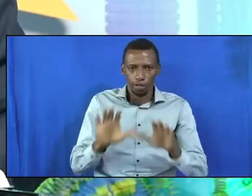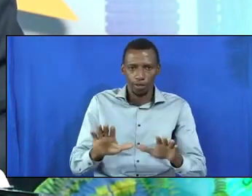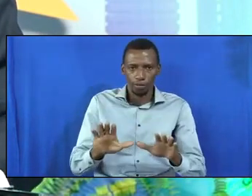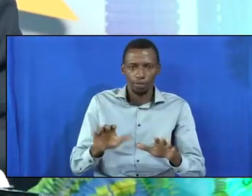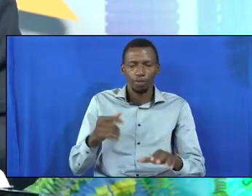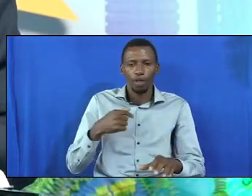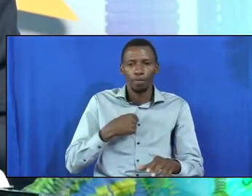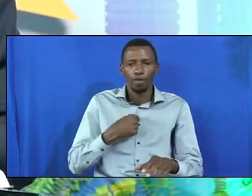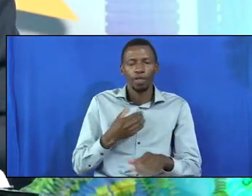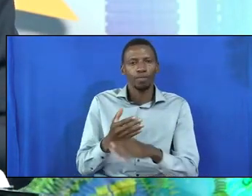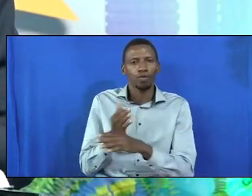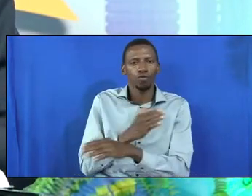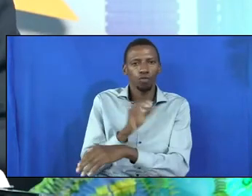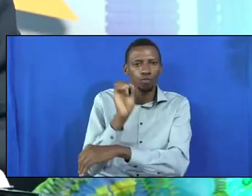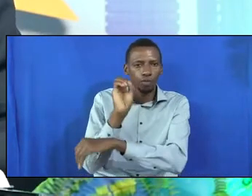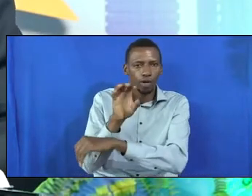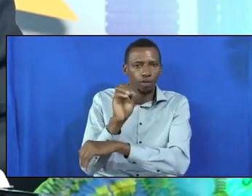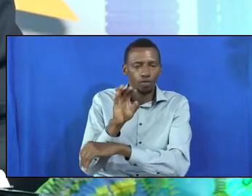I had advised that